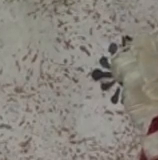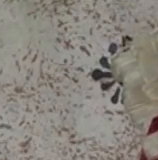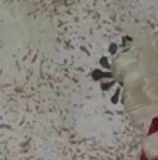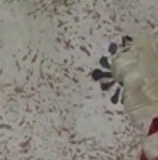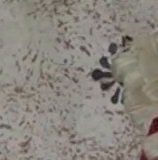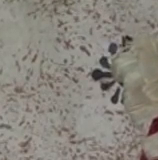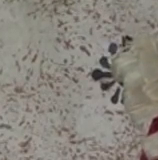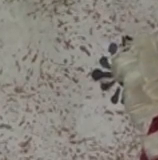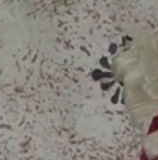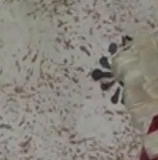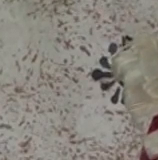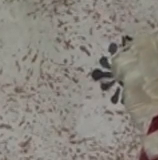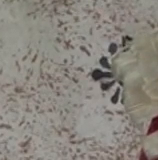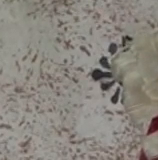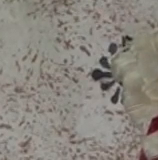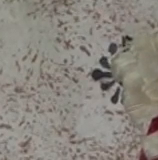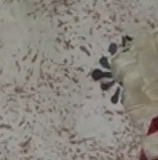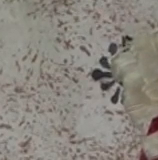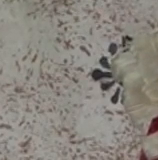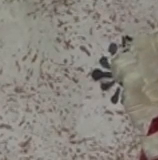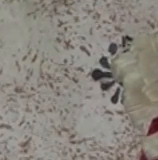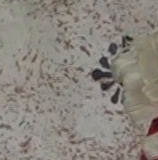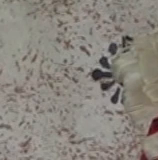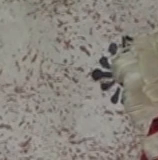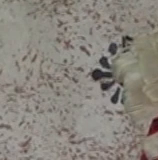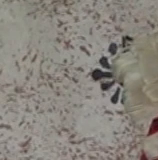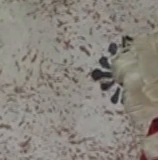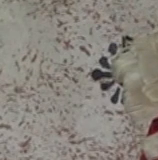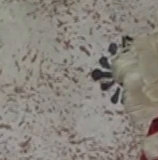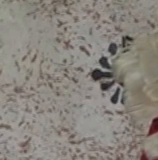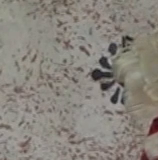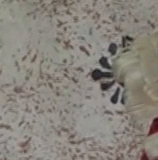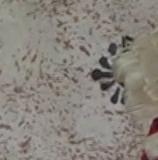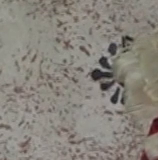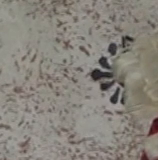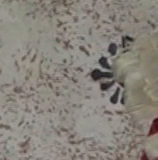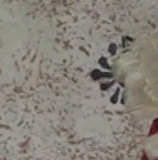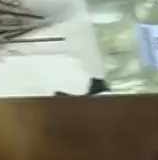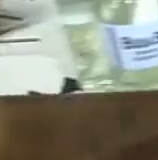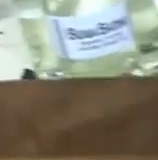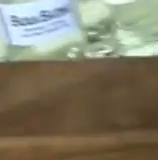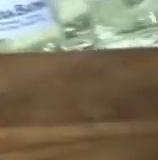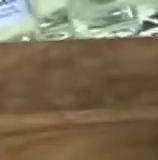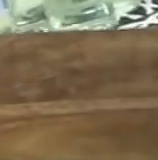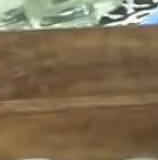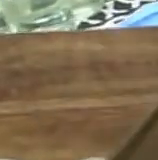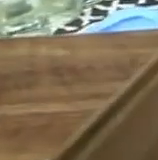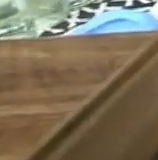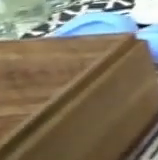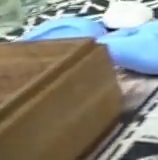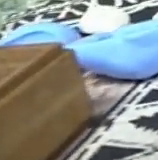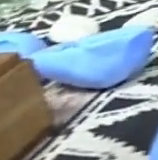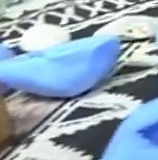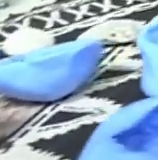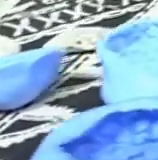2 years, Europe markets have opened up to buy Mbatiki pricing products. Government invested